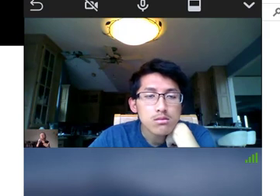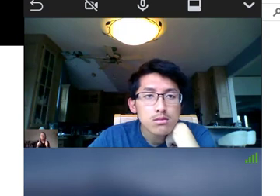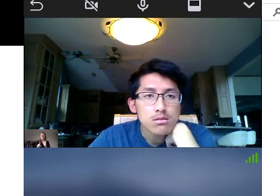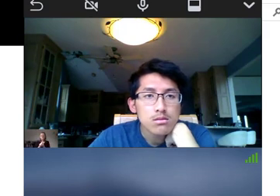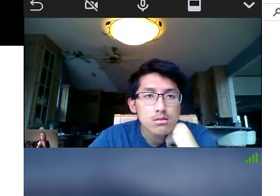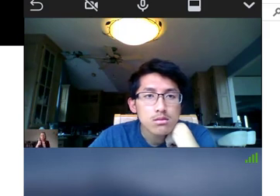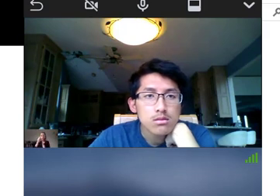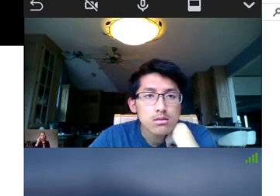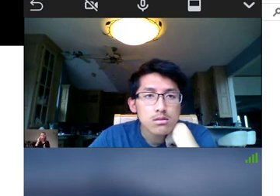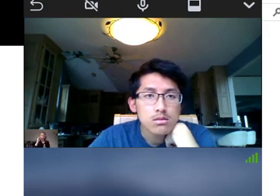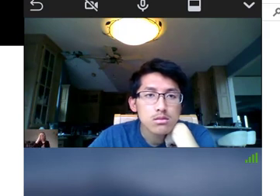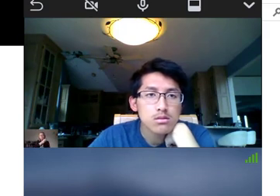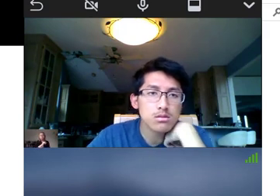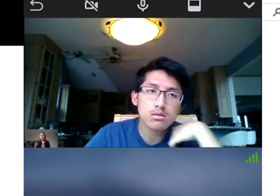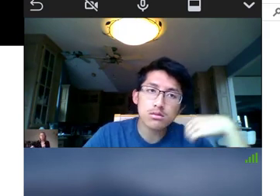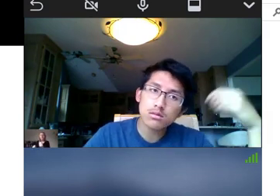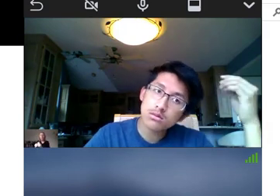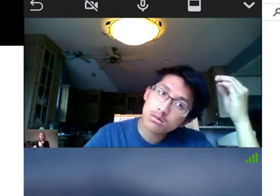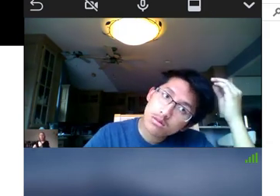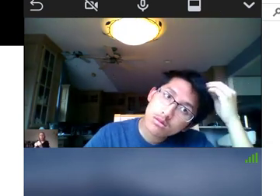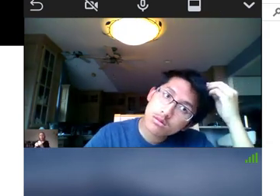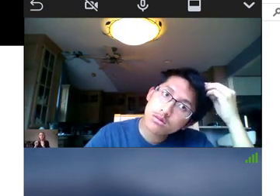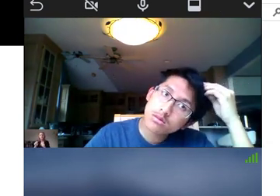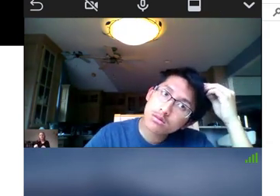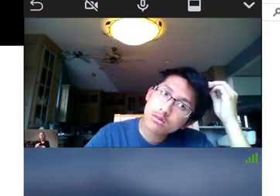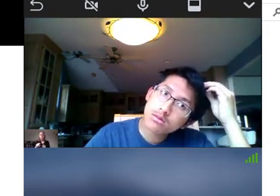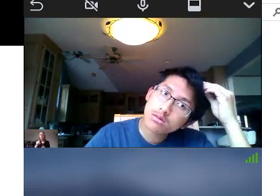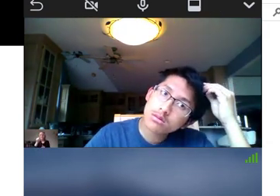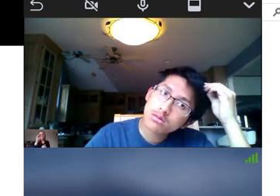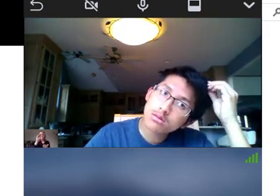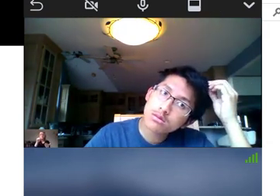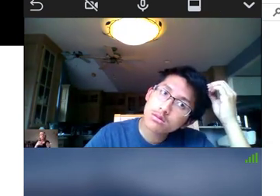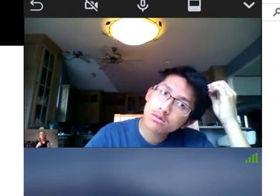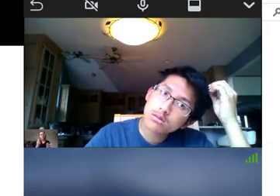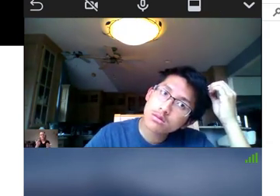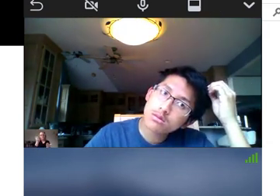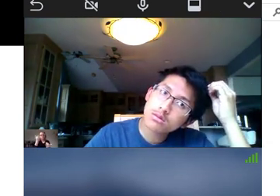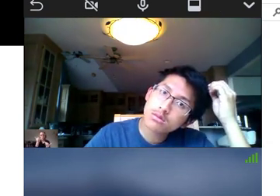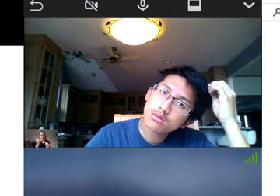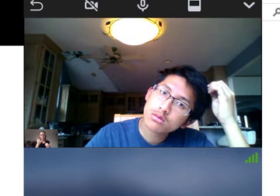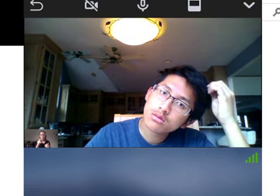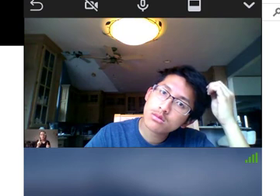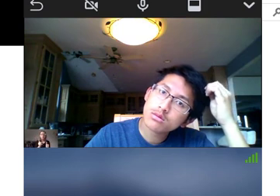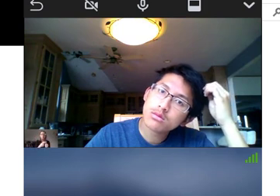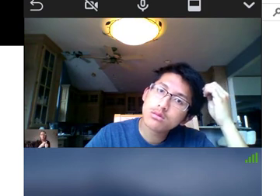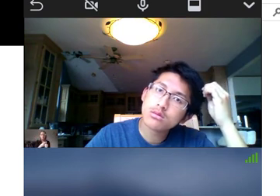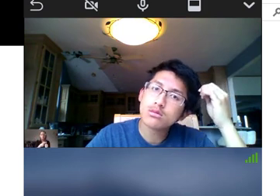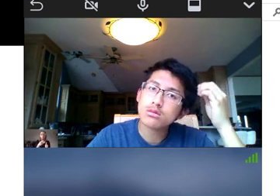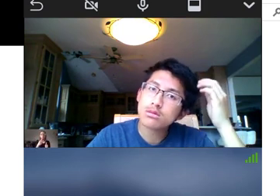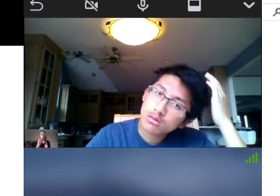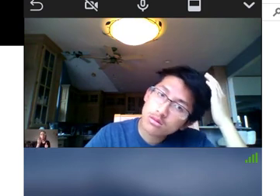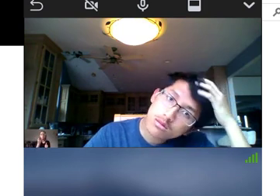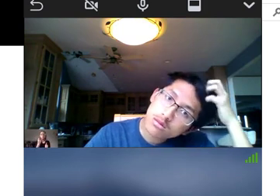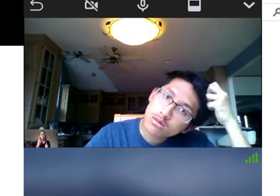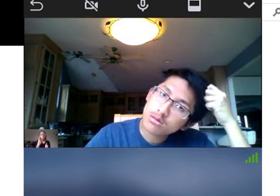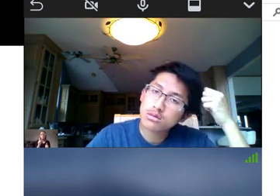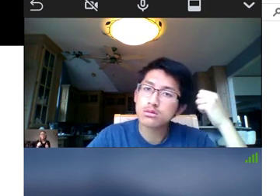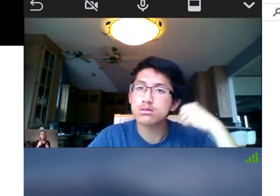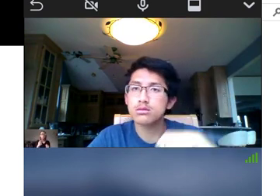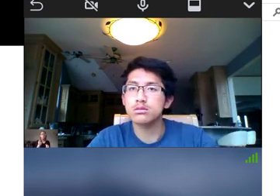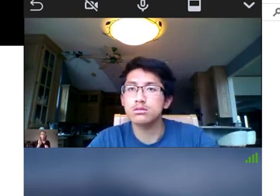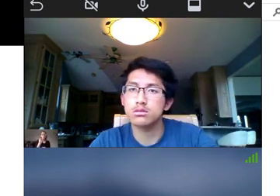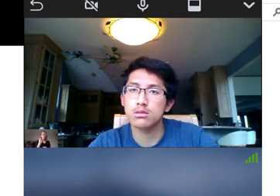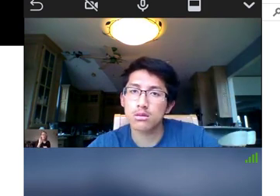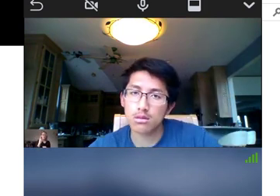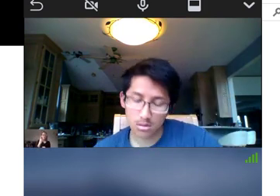through our same flow chart that we did for external flow. So first we want to understand the geometry and the boundary conditions. So